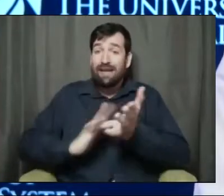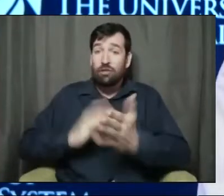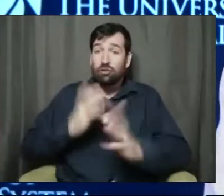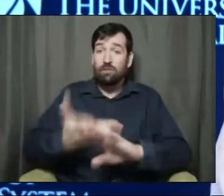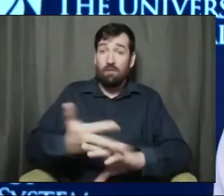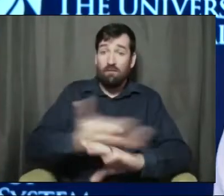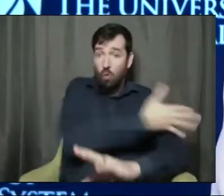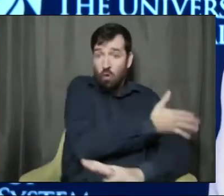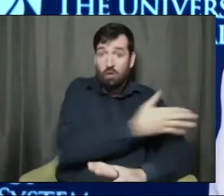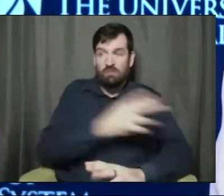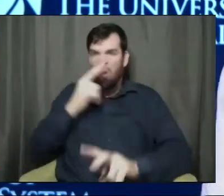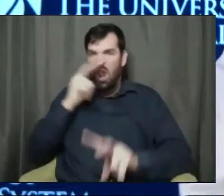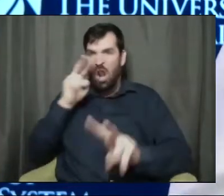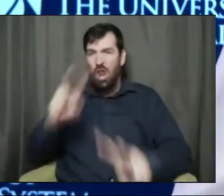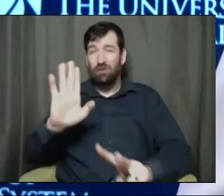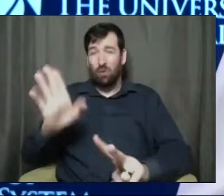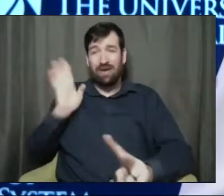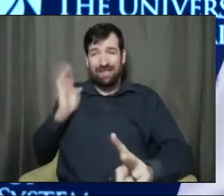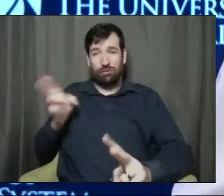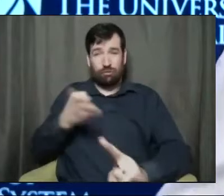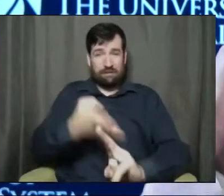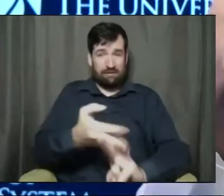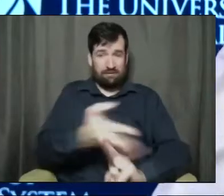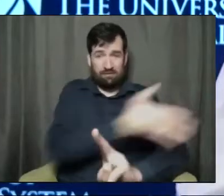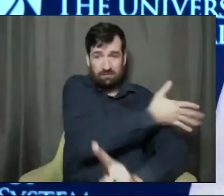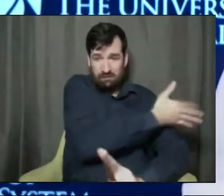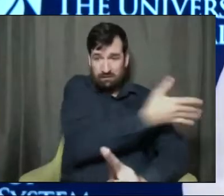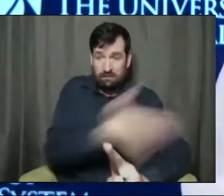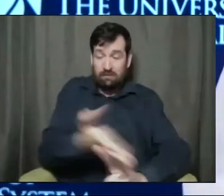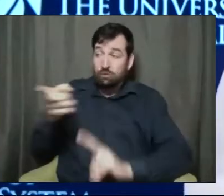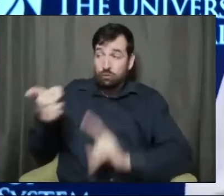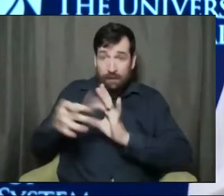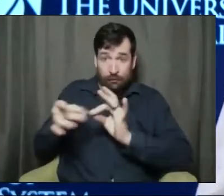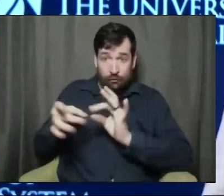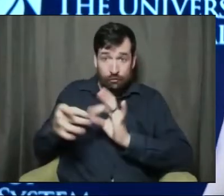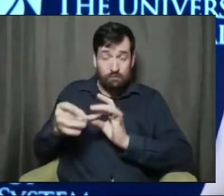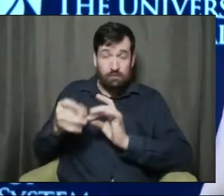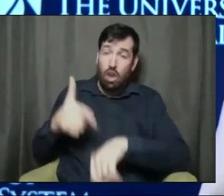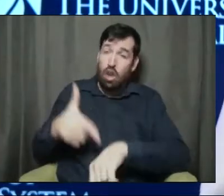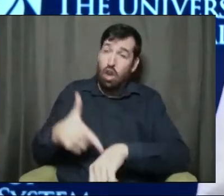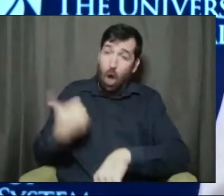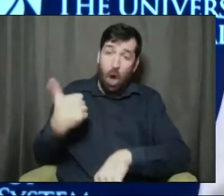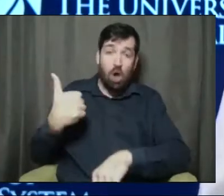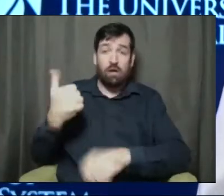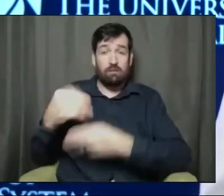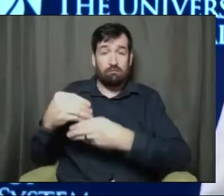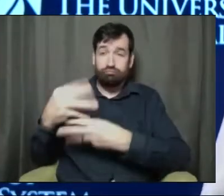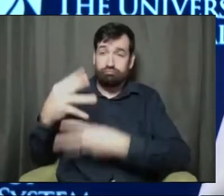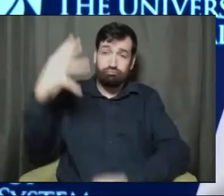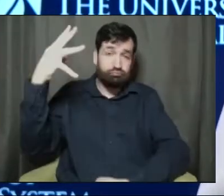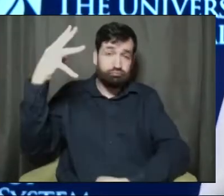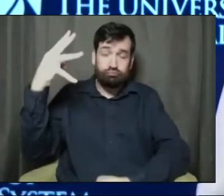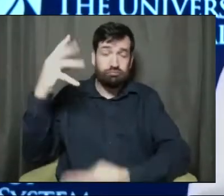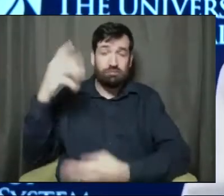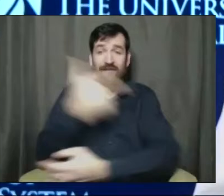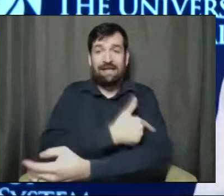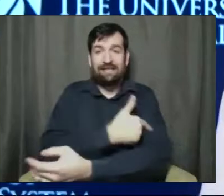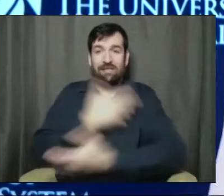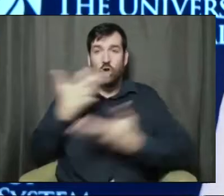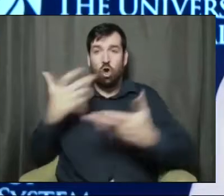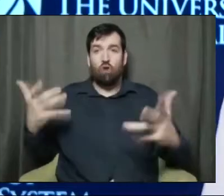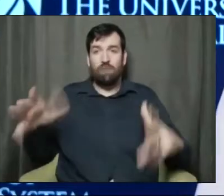track record. And part of this is, as you mentioned, a long list of vaccines that are required already that people already have,